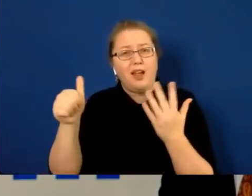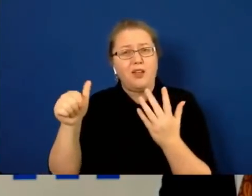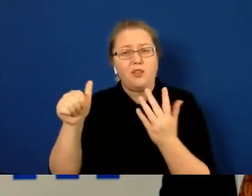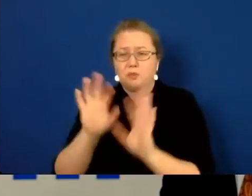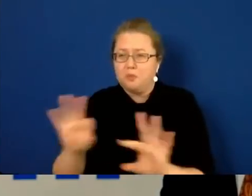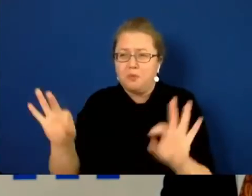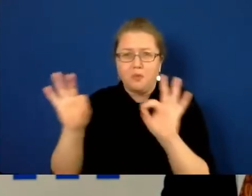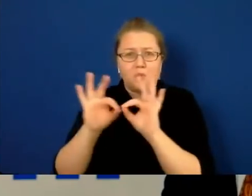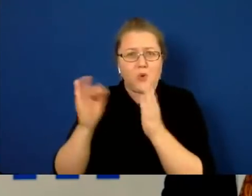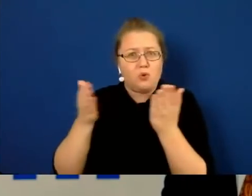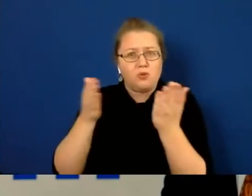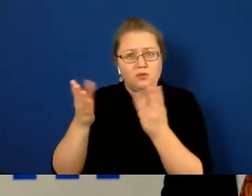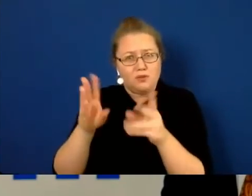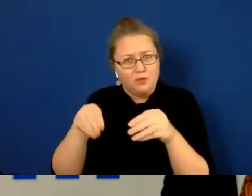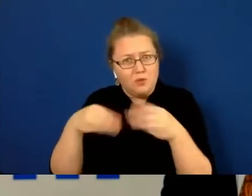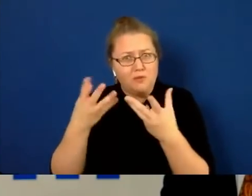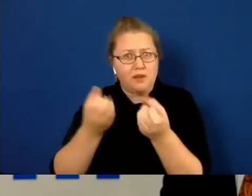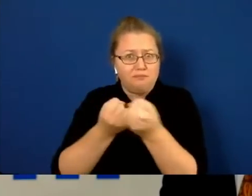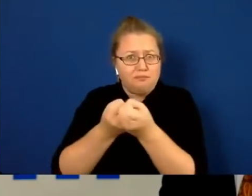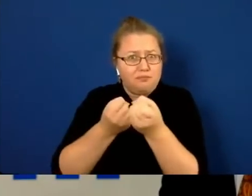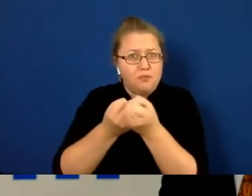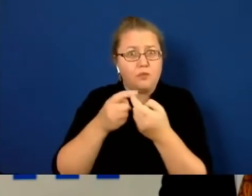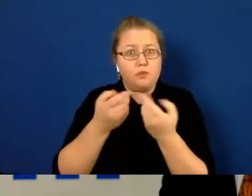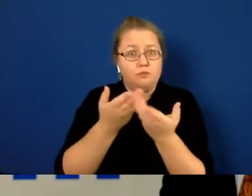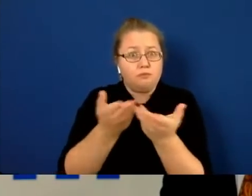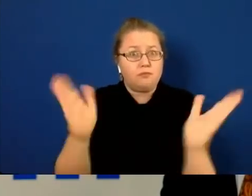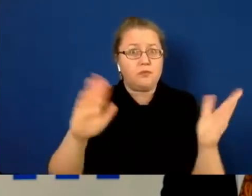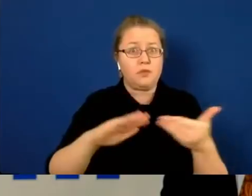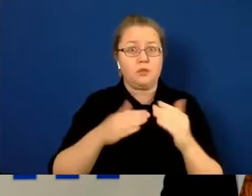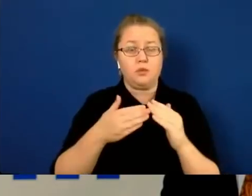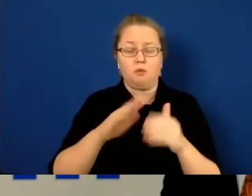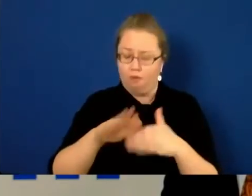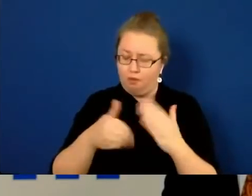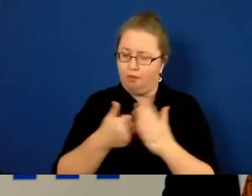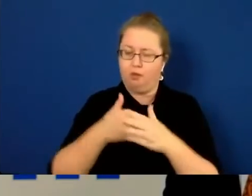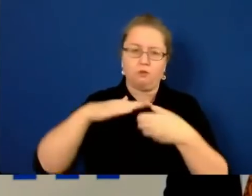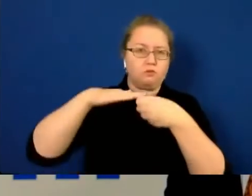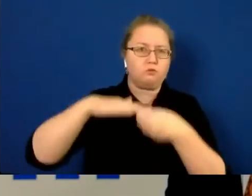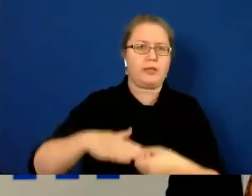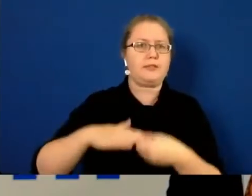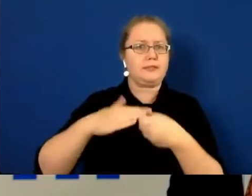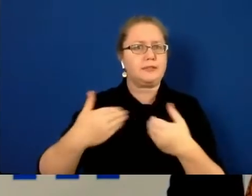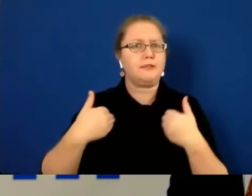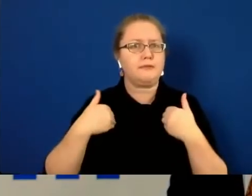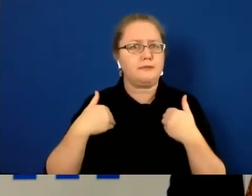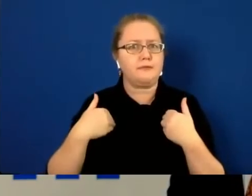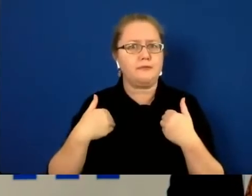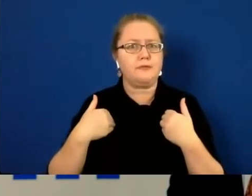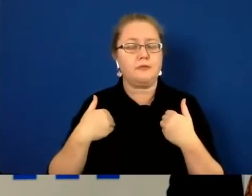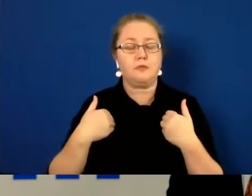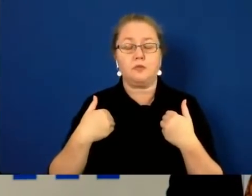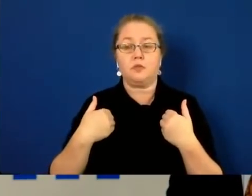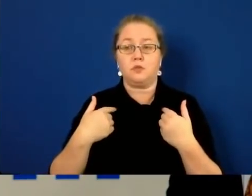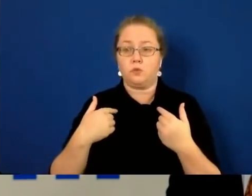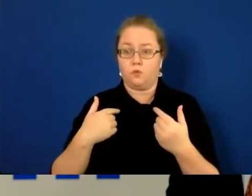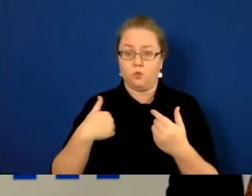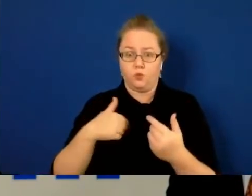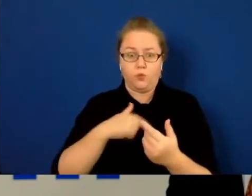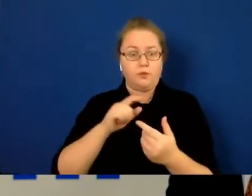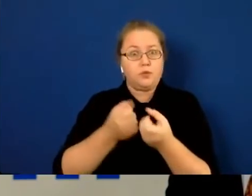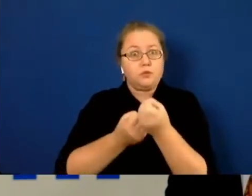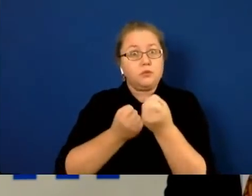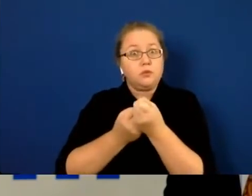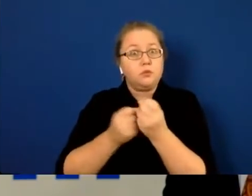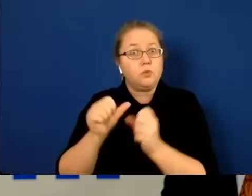who've had their surgeries delayed, whether you're working in a long-term care home where the intensity of